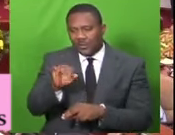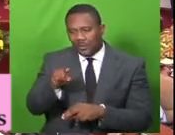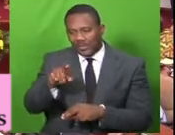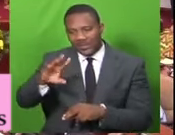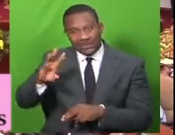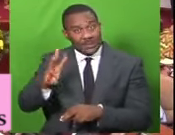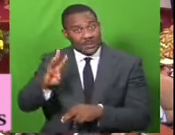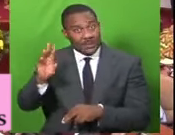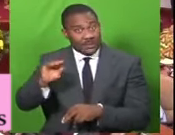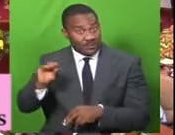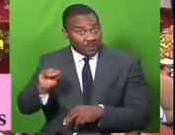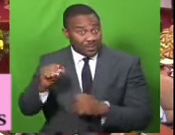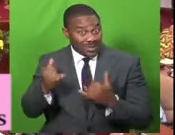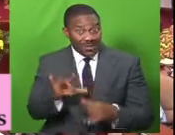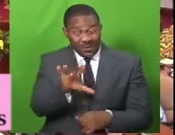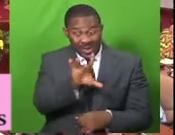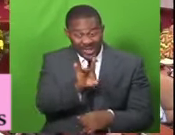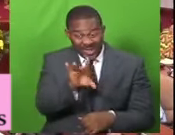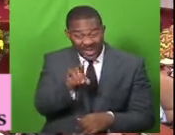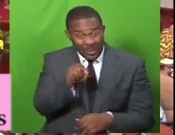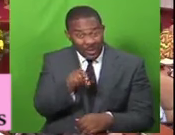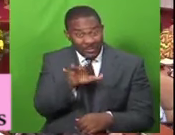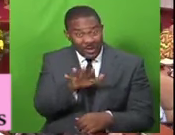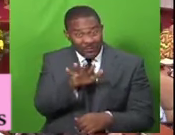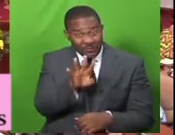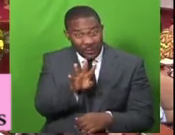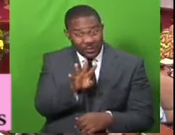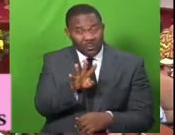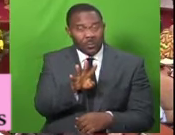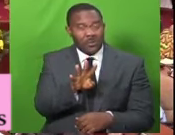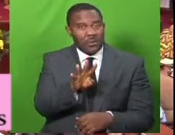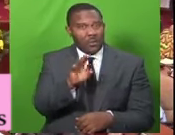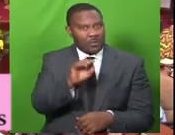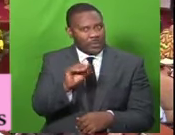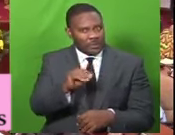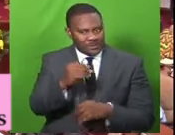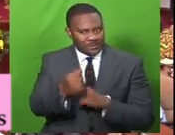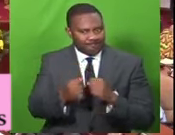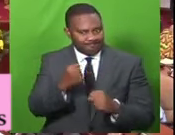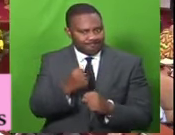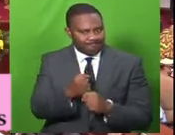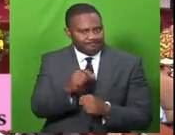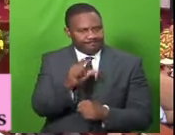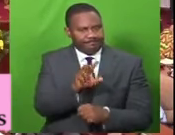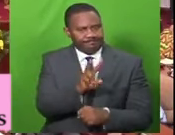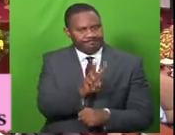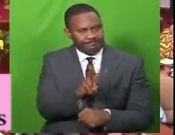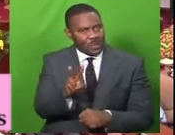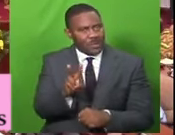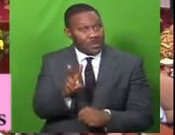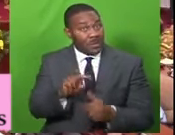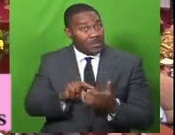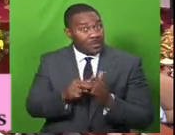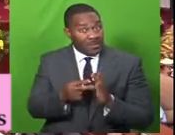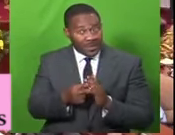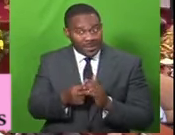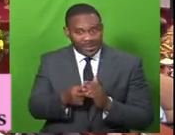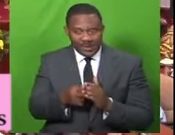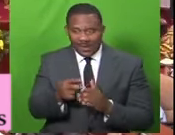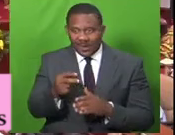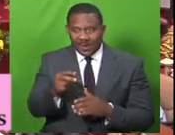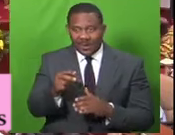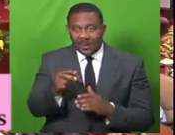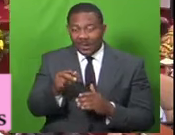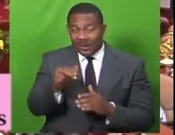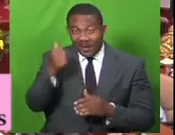2016 to 88.54% in 2022, making us amongst the top 6 in Africa,